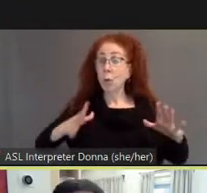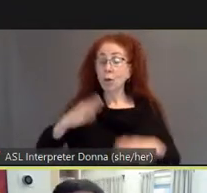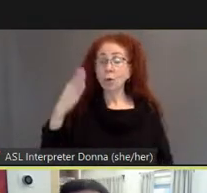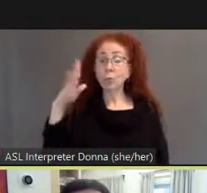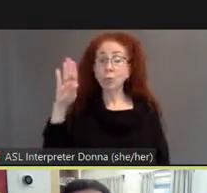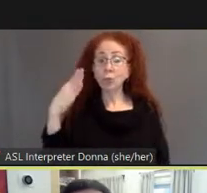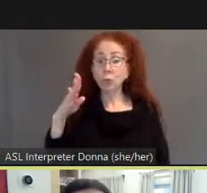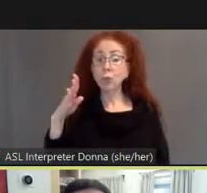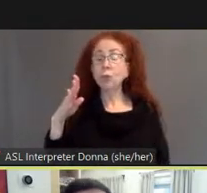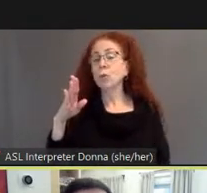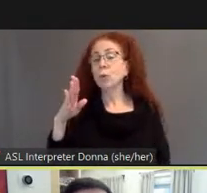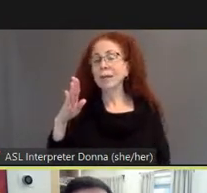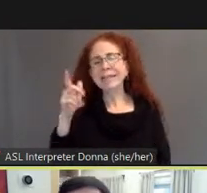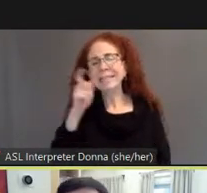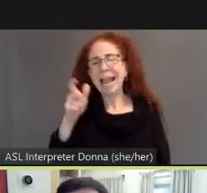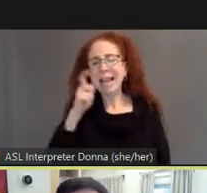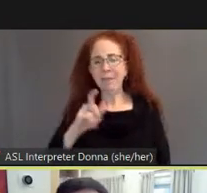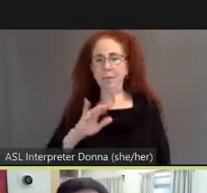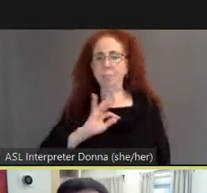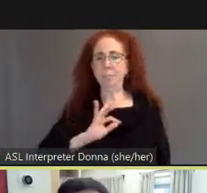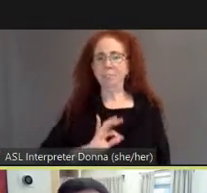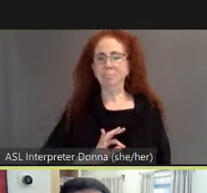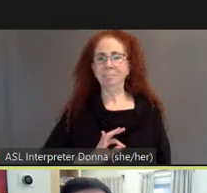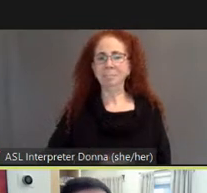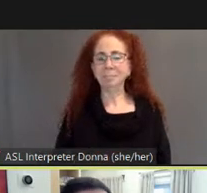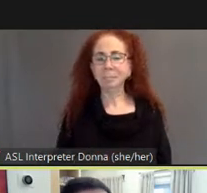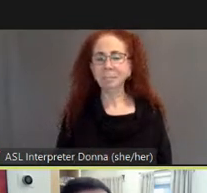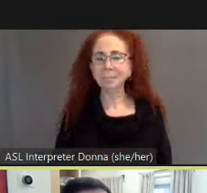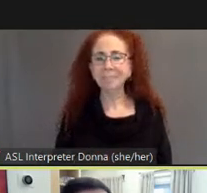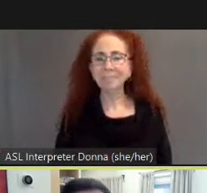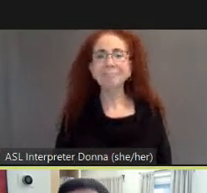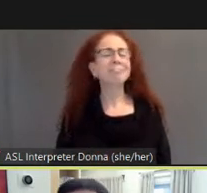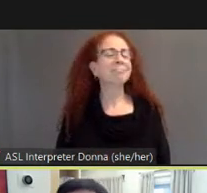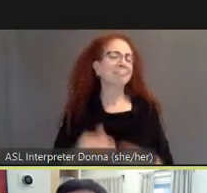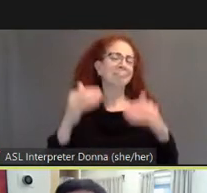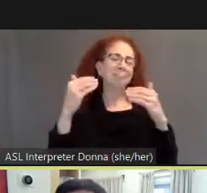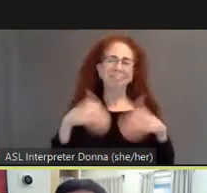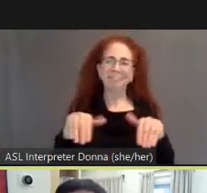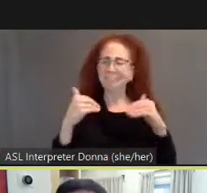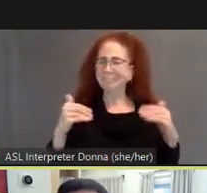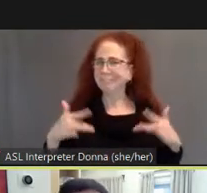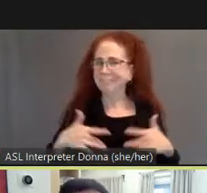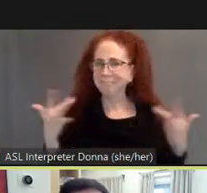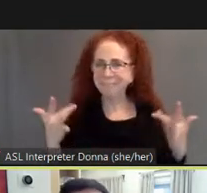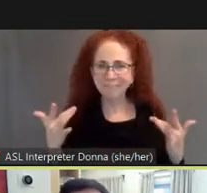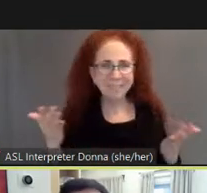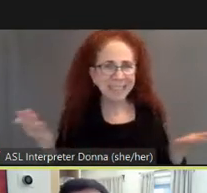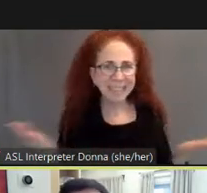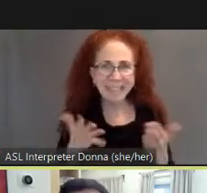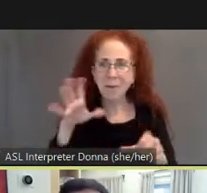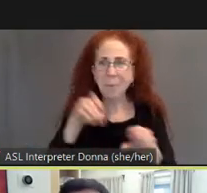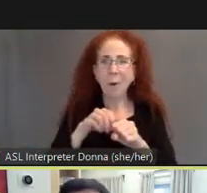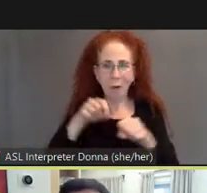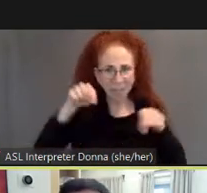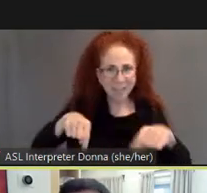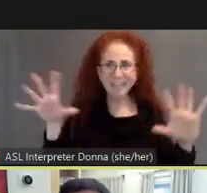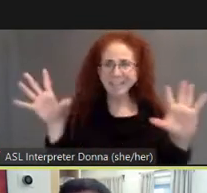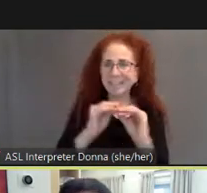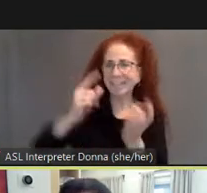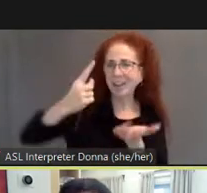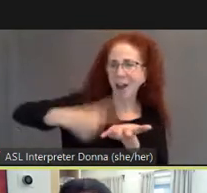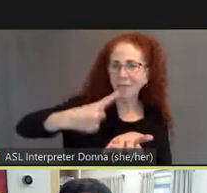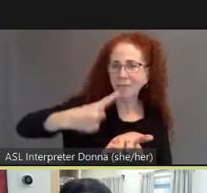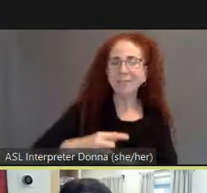blue navy button-down shirt. It is such a pleasure to be a part of today's event, and